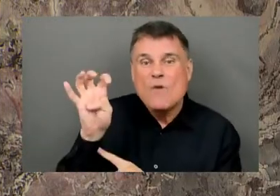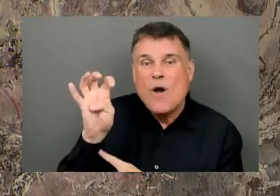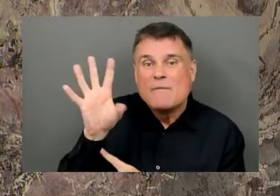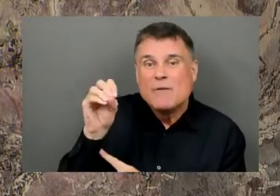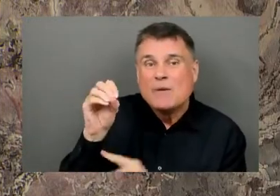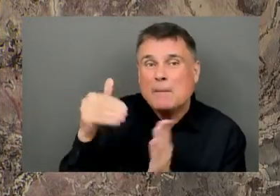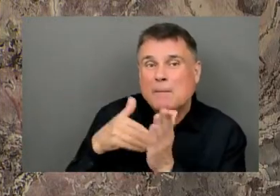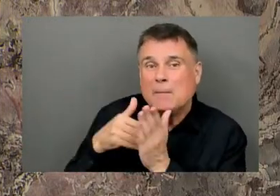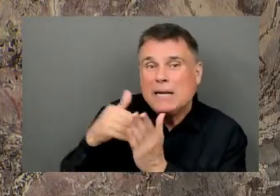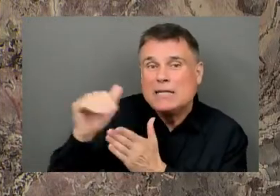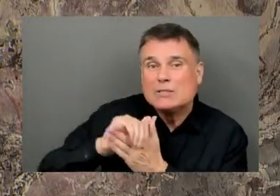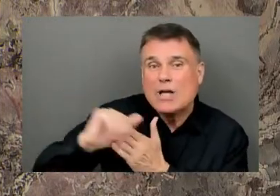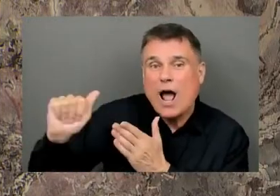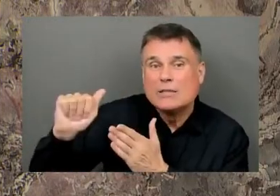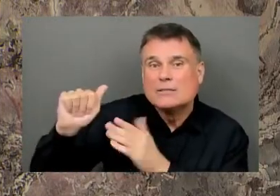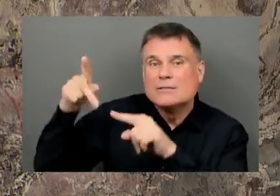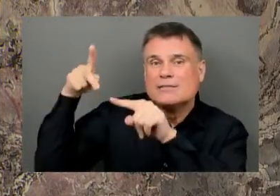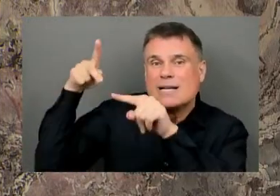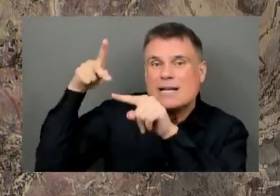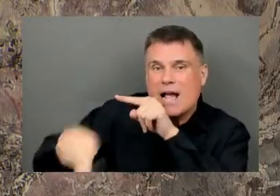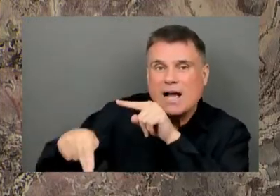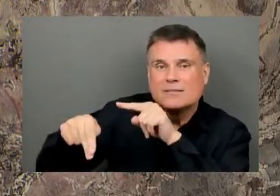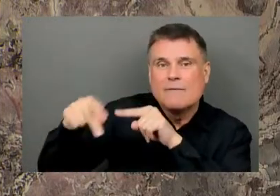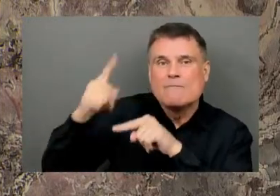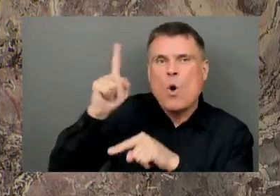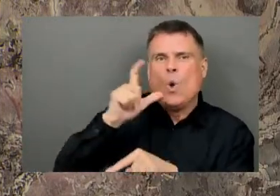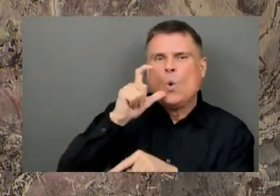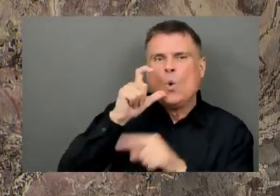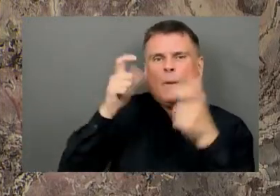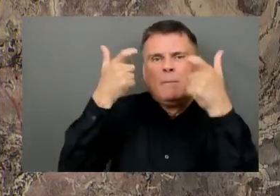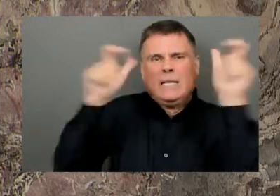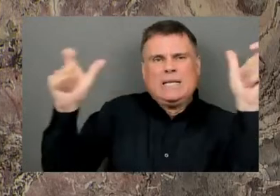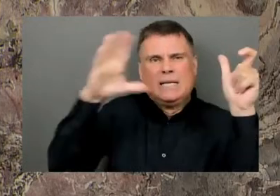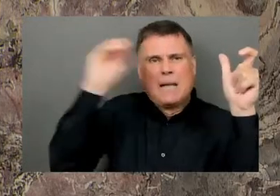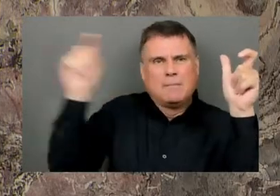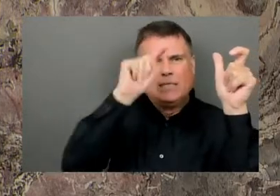business and calling it revenue neutrality.